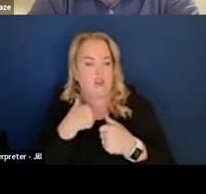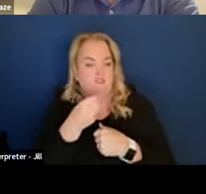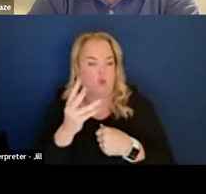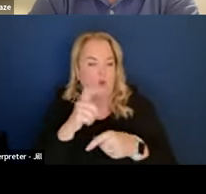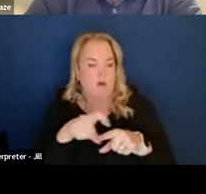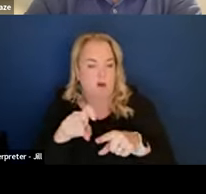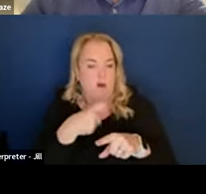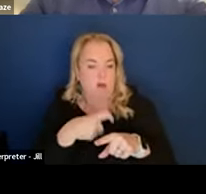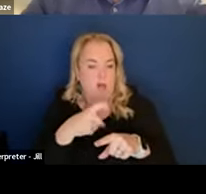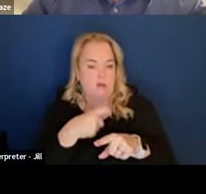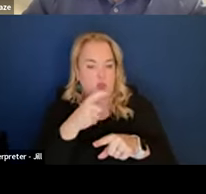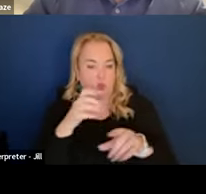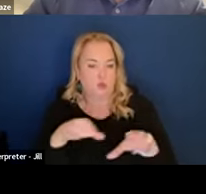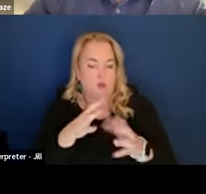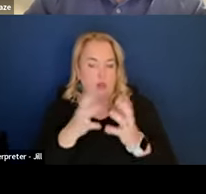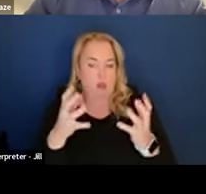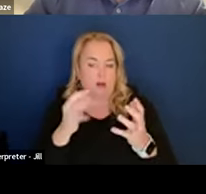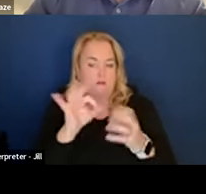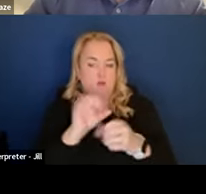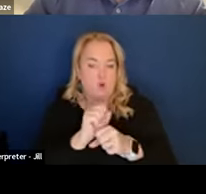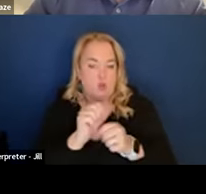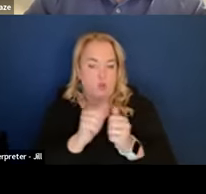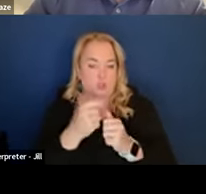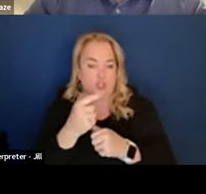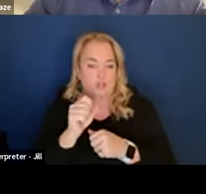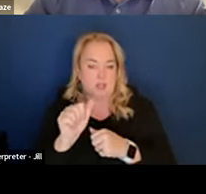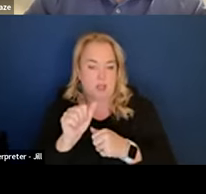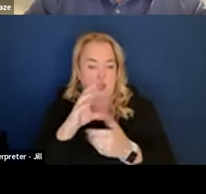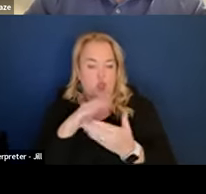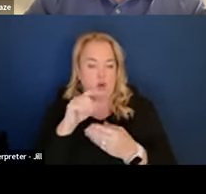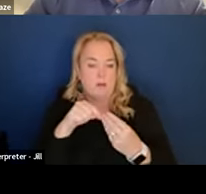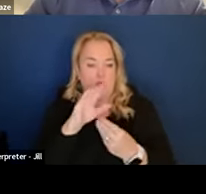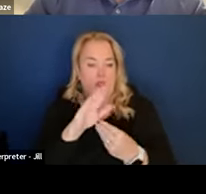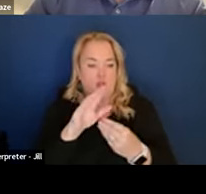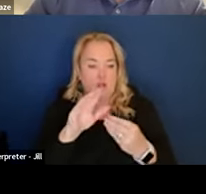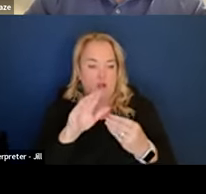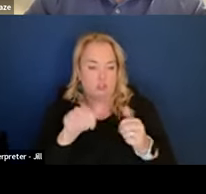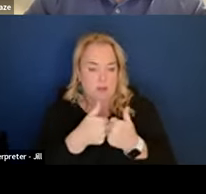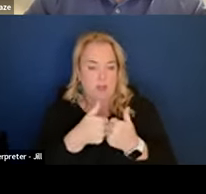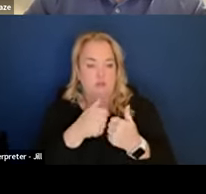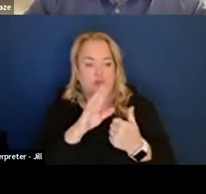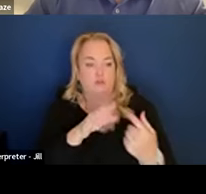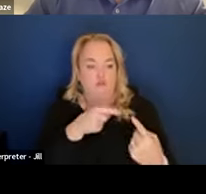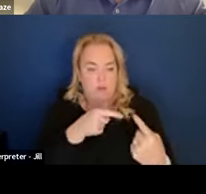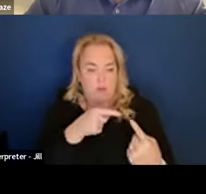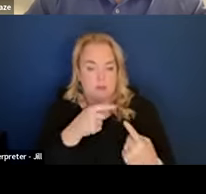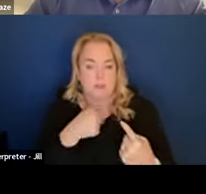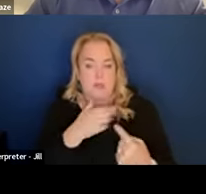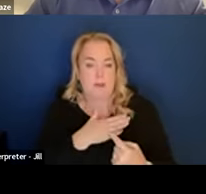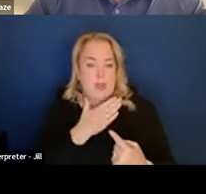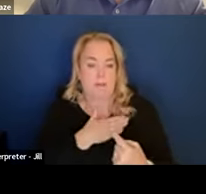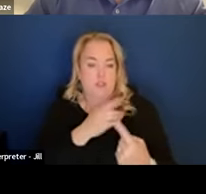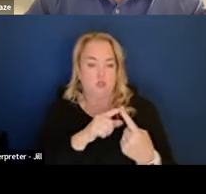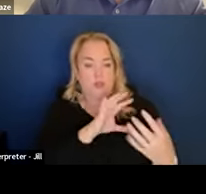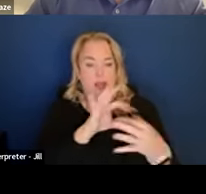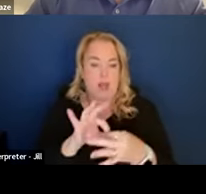that do a lot of work with GSA just to learn more about some of their struggles and some of their challenges. And I'm more than happy to connect you